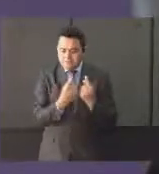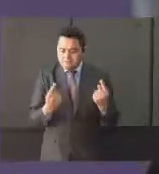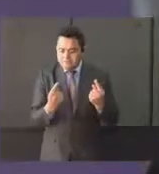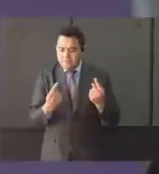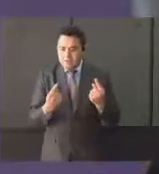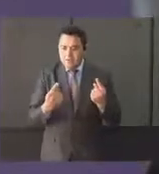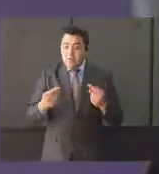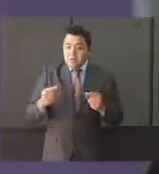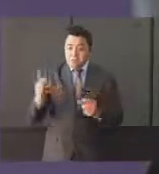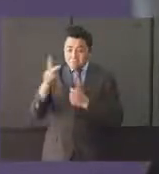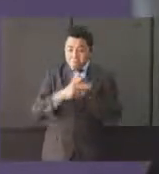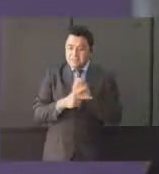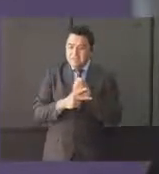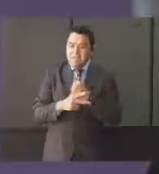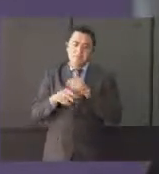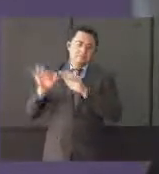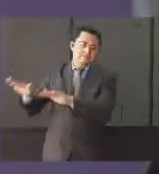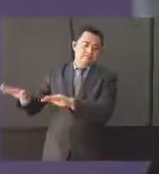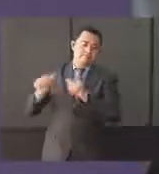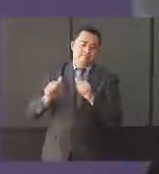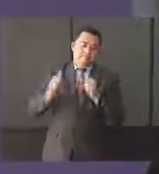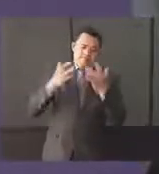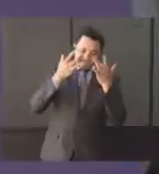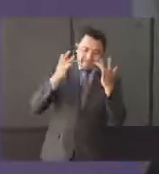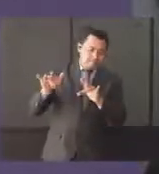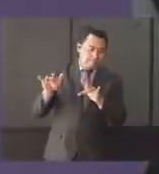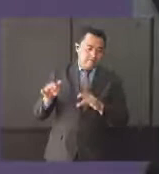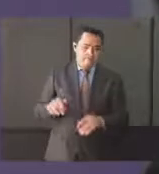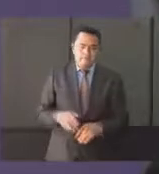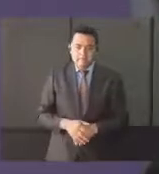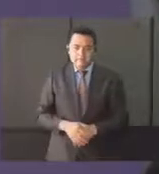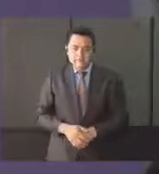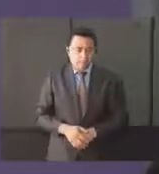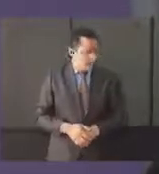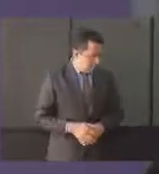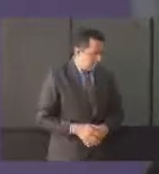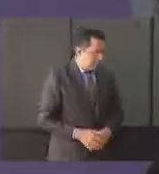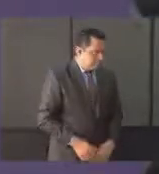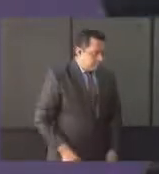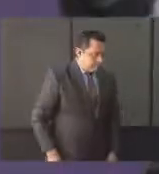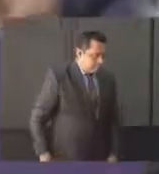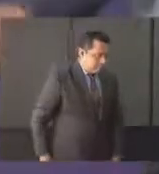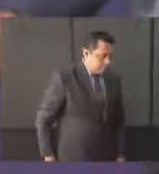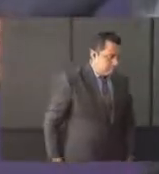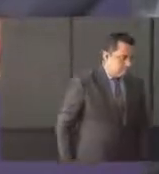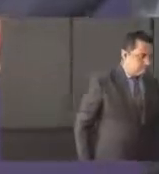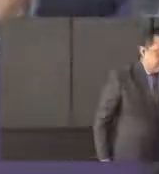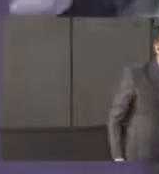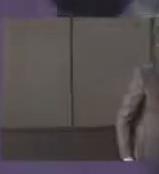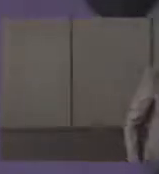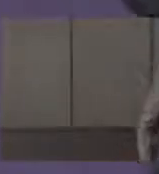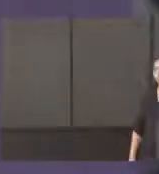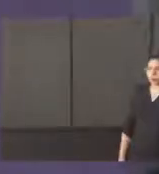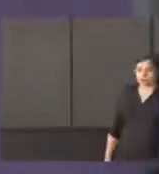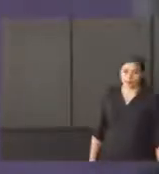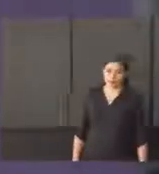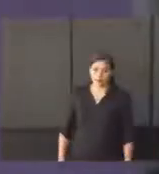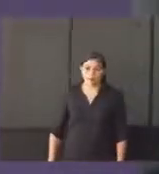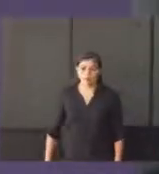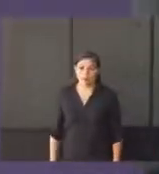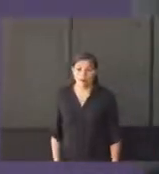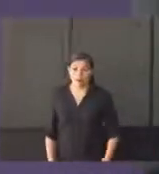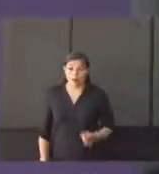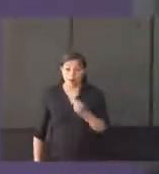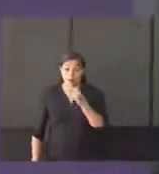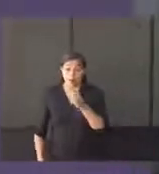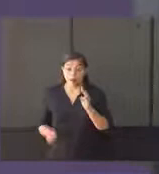they have had to escape from their countries, or even Mexico. In Mexico, we have a very